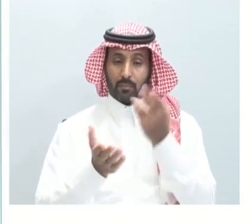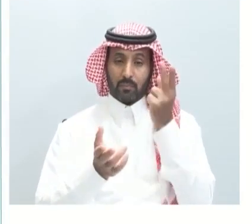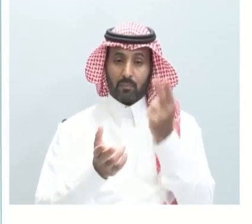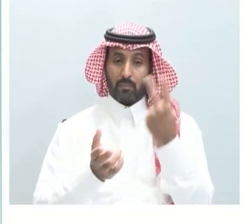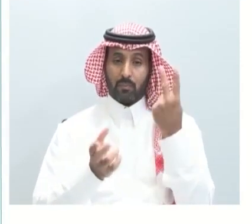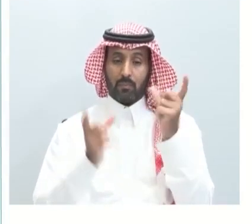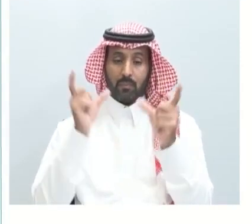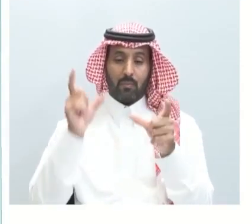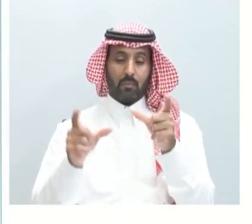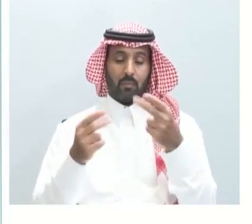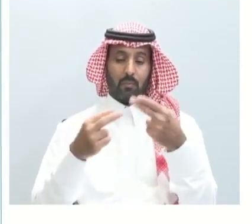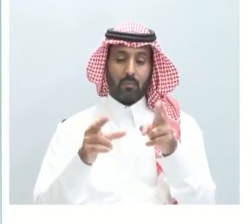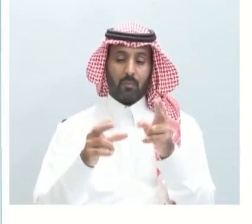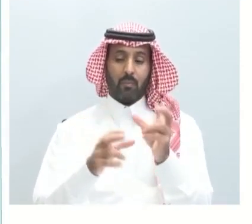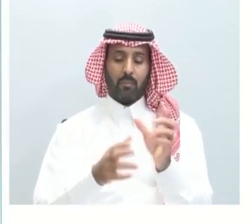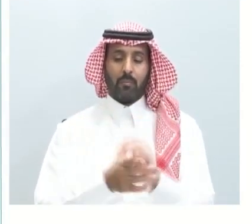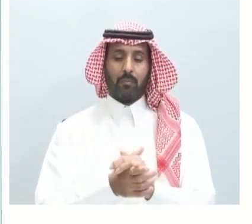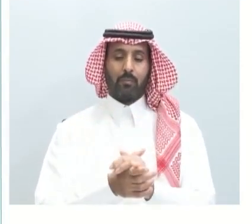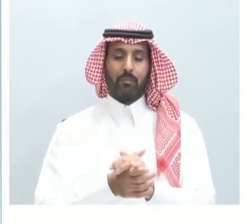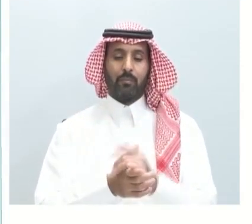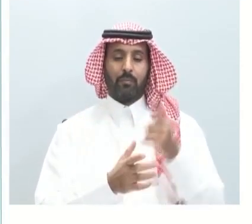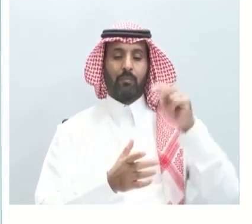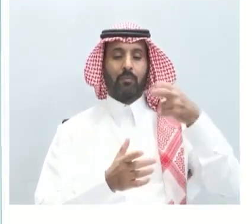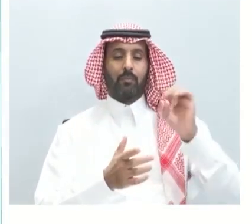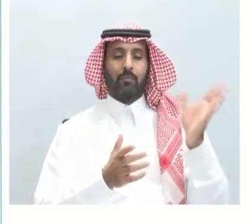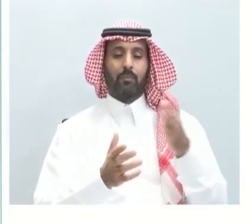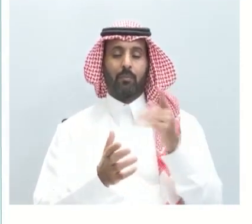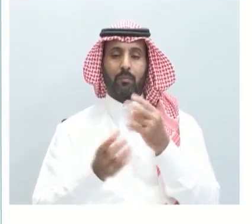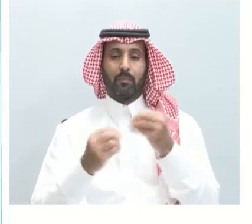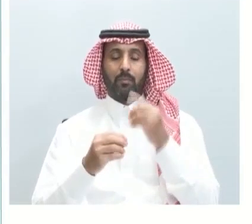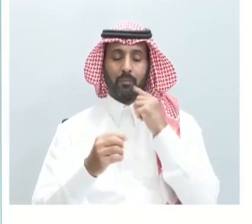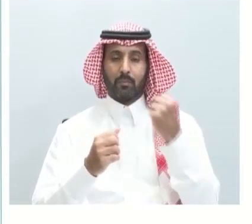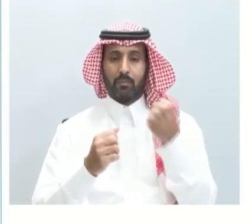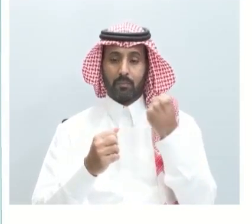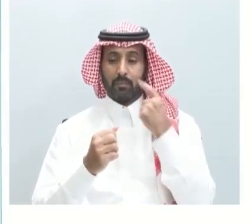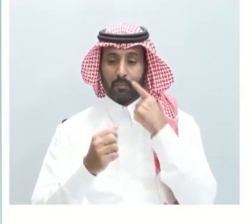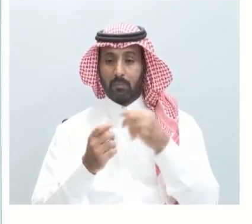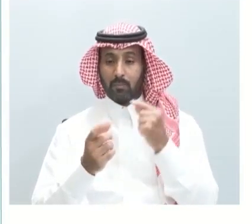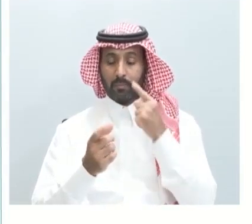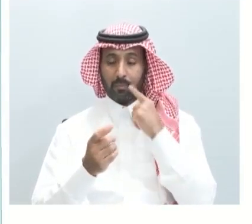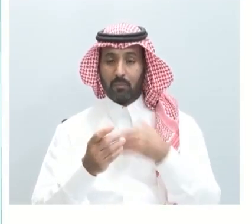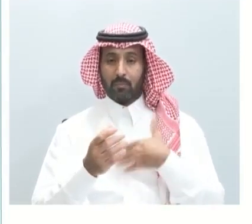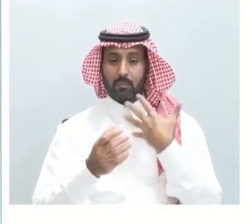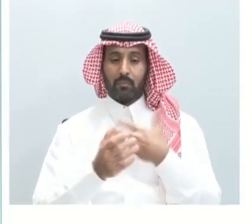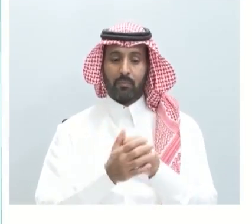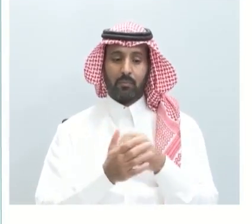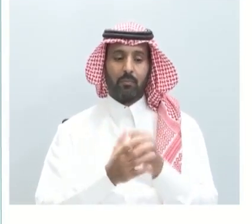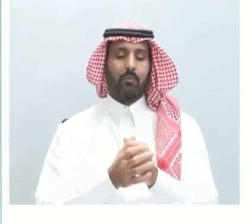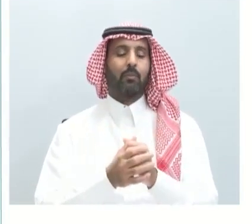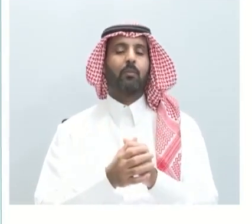sentences, each of them begins with the word the. The more exercises he gets, the better he feels. So number